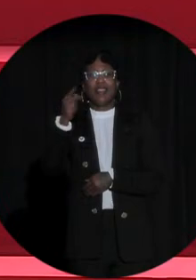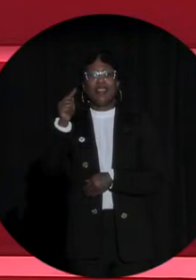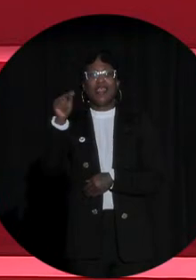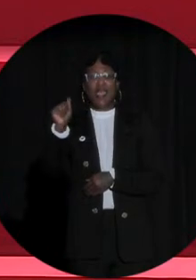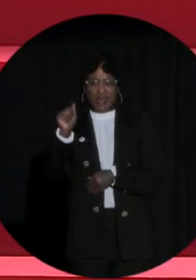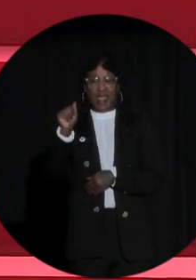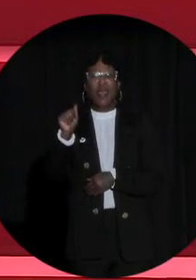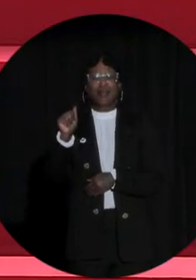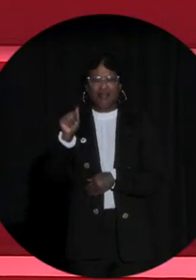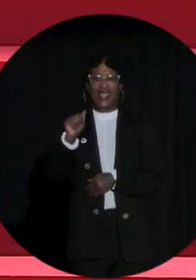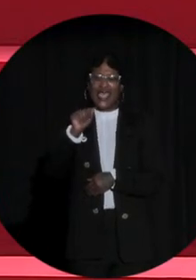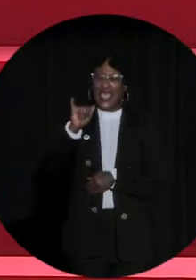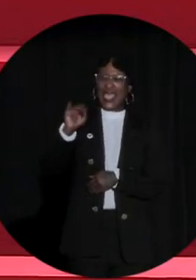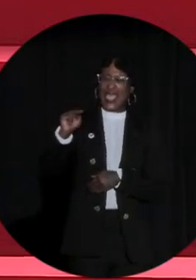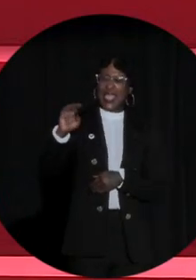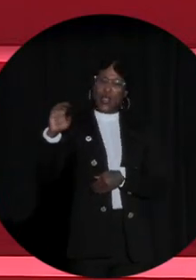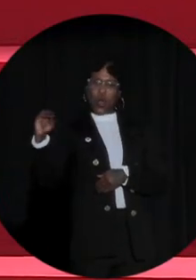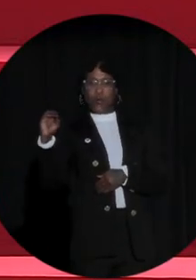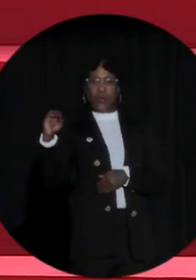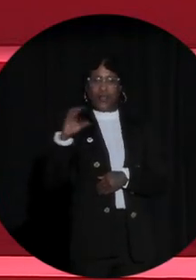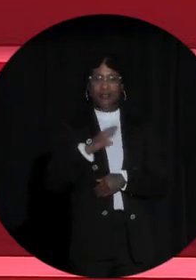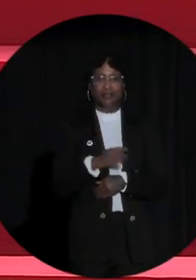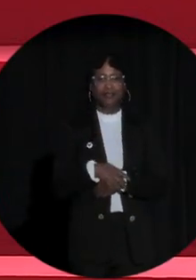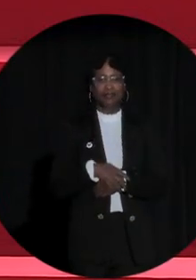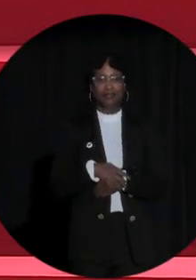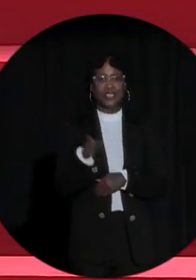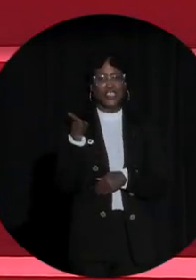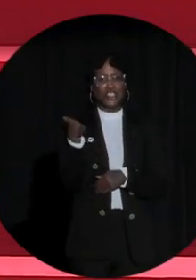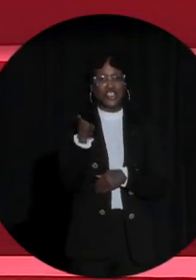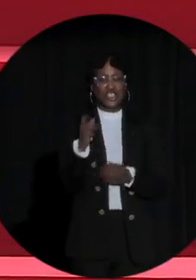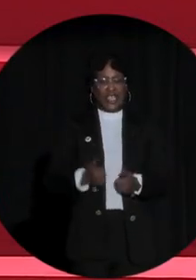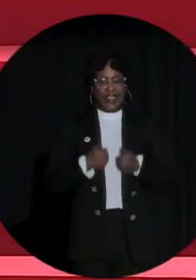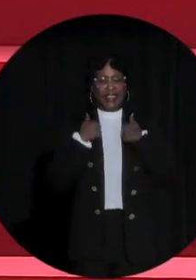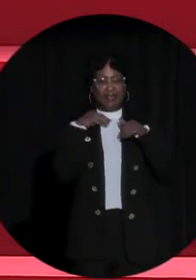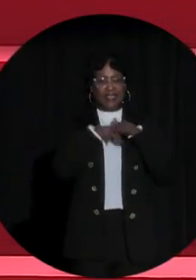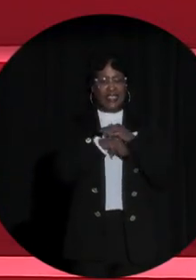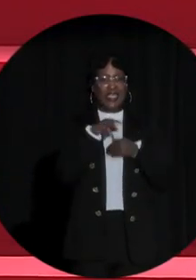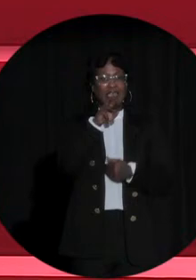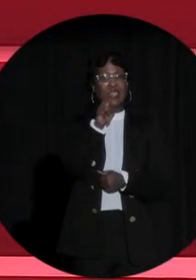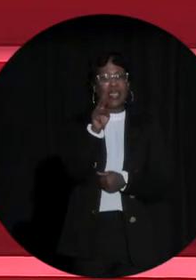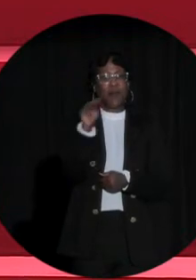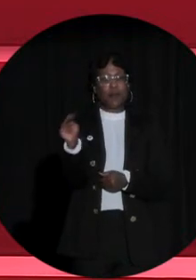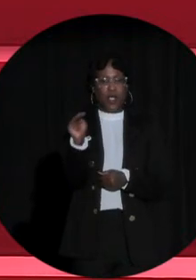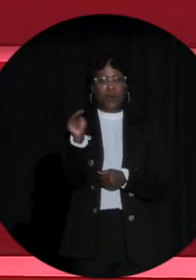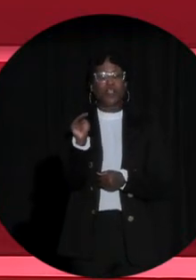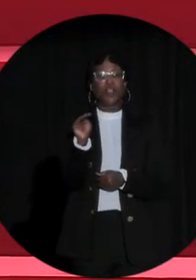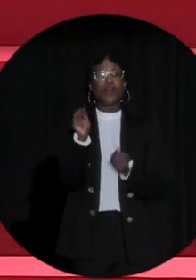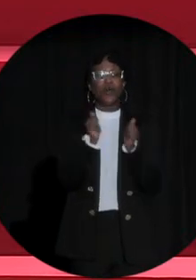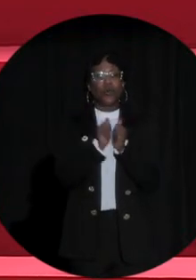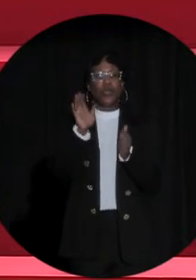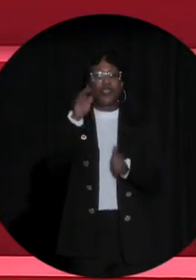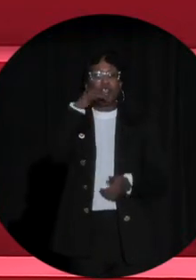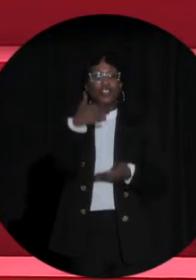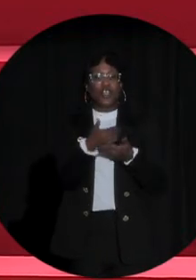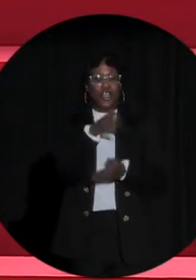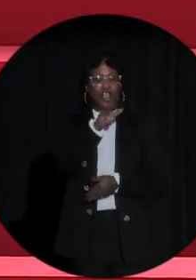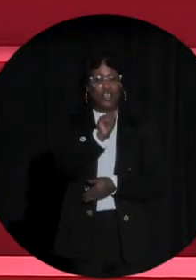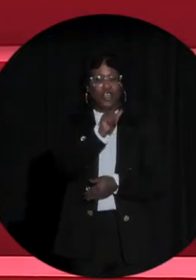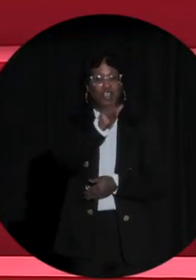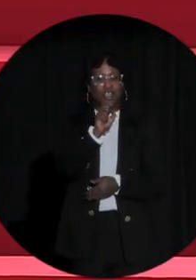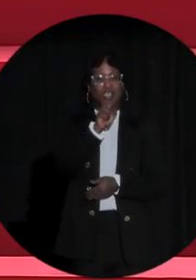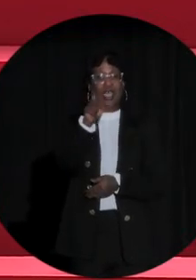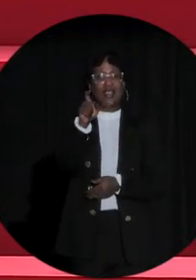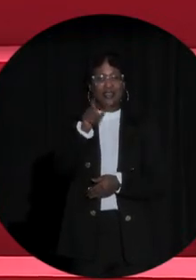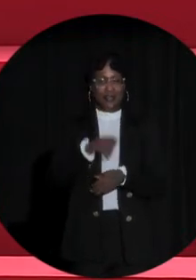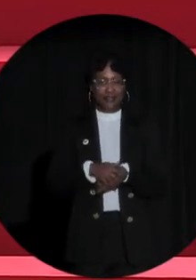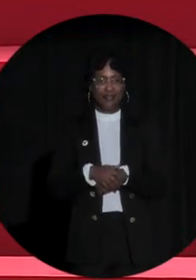Incorporated. She resides in Upper Marlboro with her daughter, Alex. Now, I would like